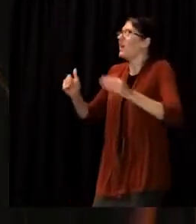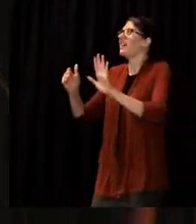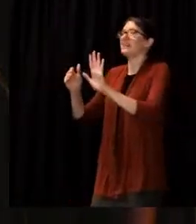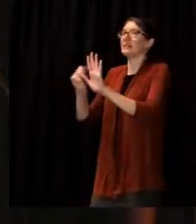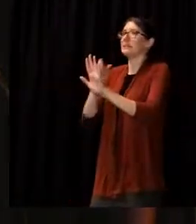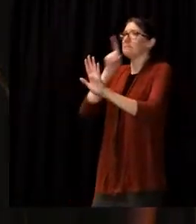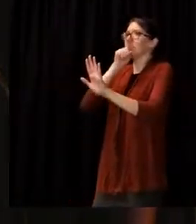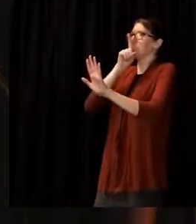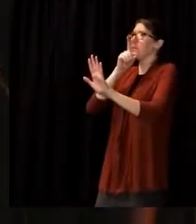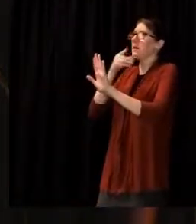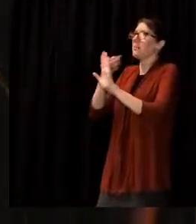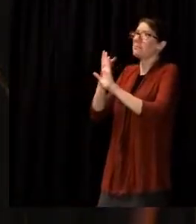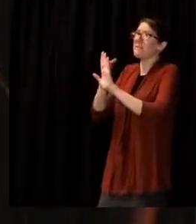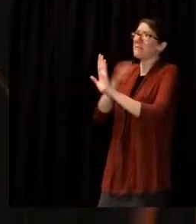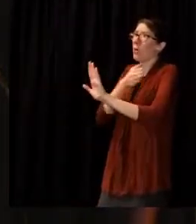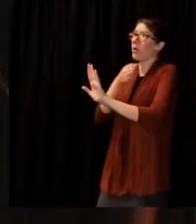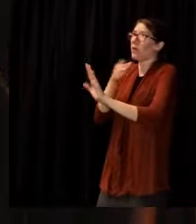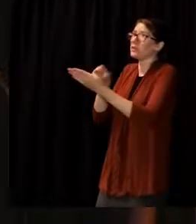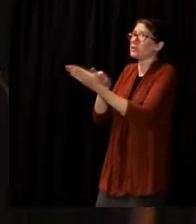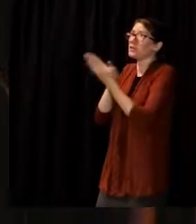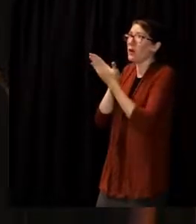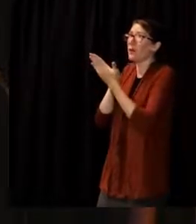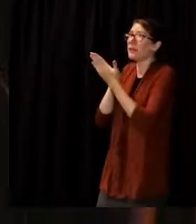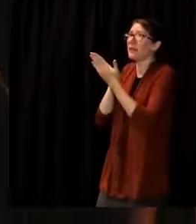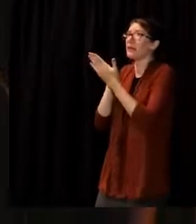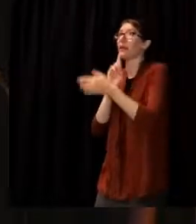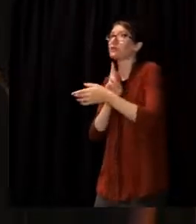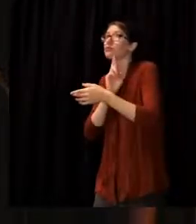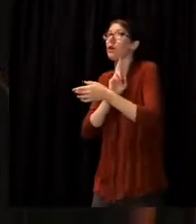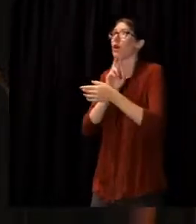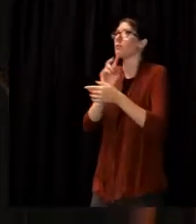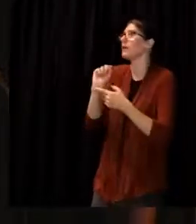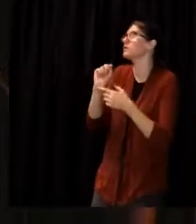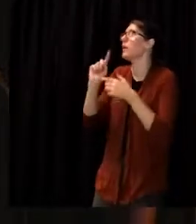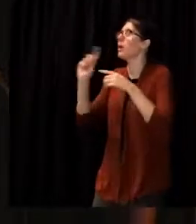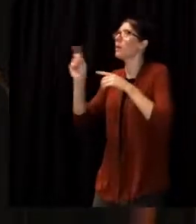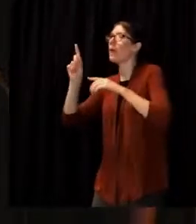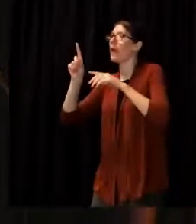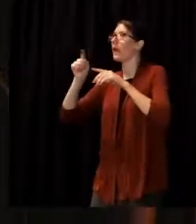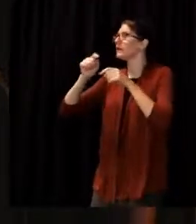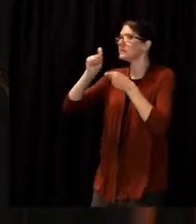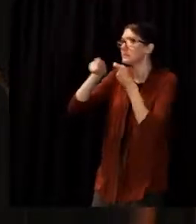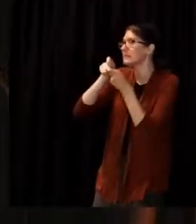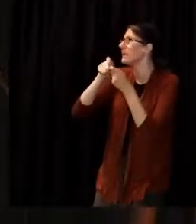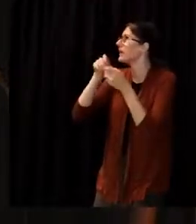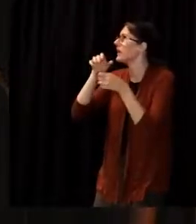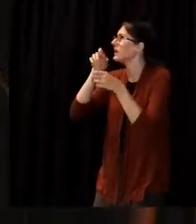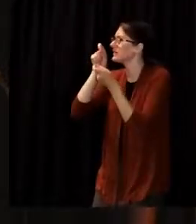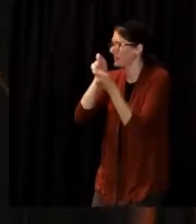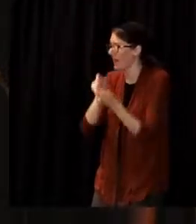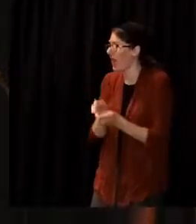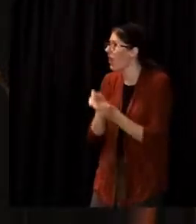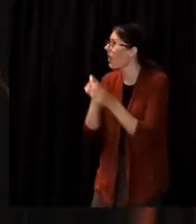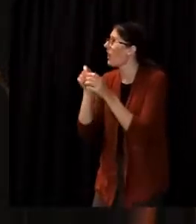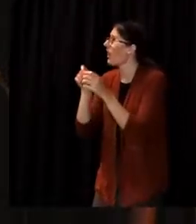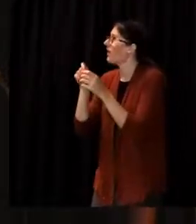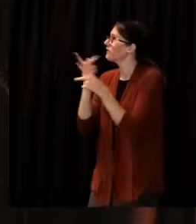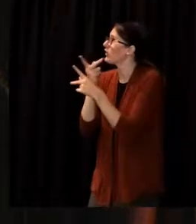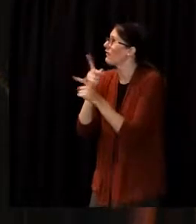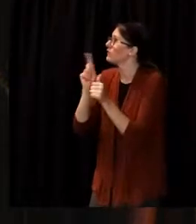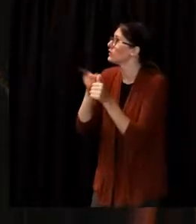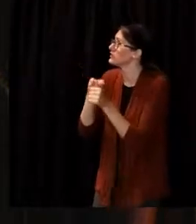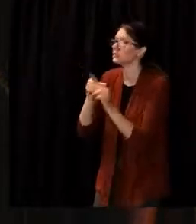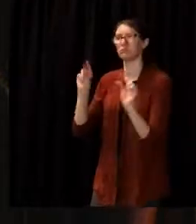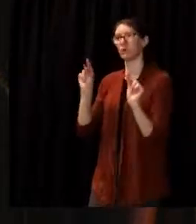go, can you show me where the restrooms are and the restaurants? And let me get all that figured out. No, God said, go. I'll take care of